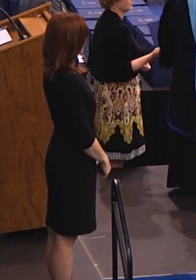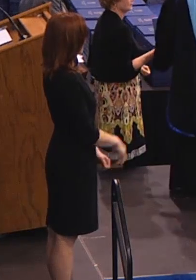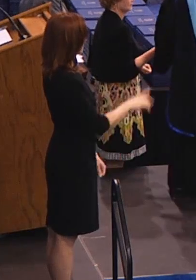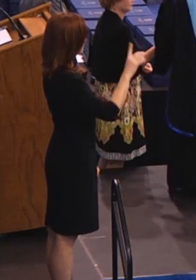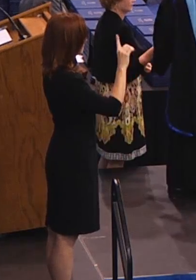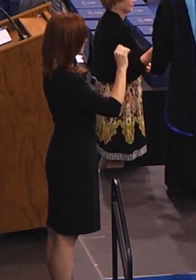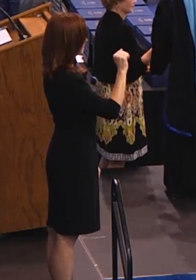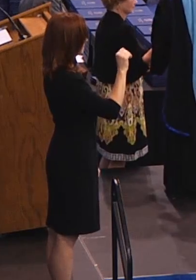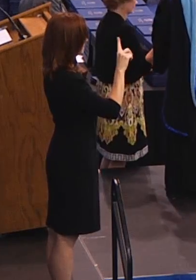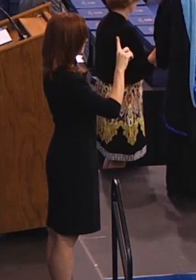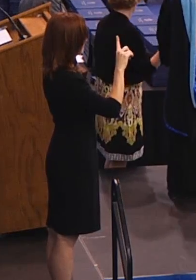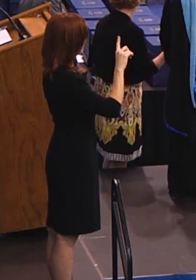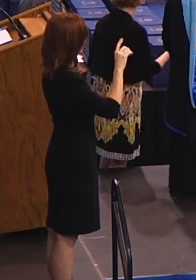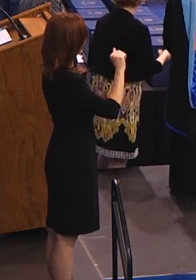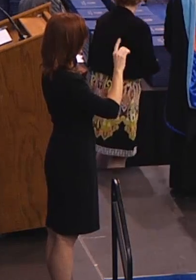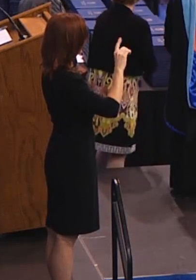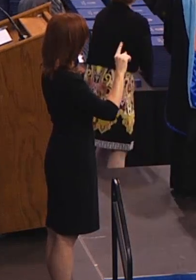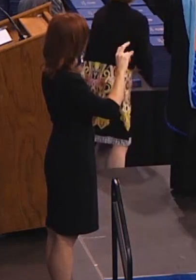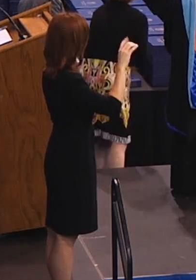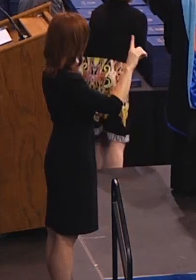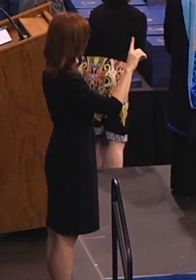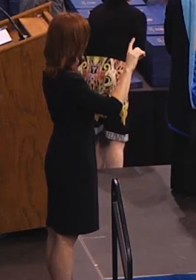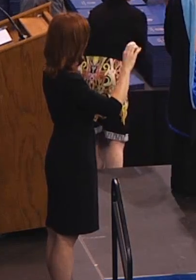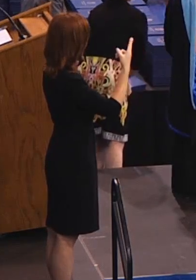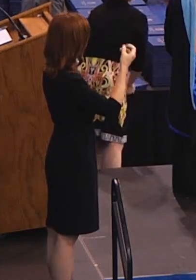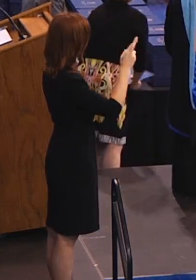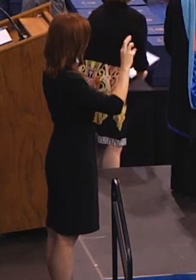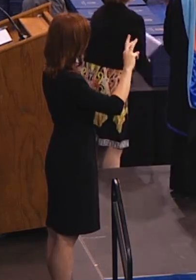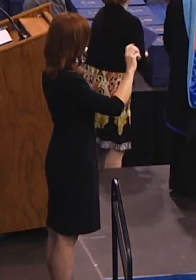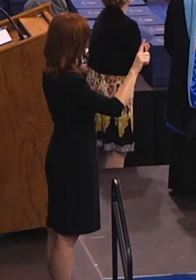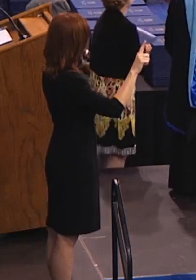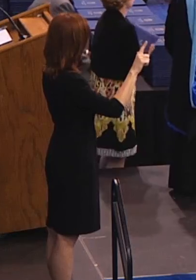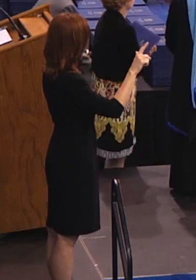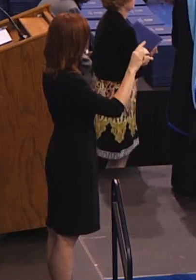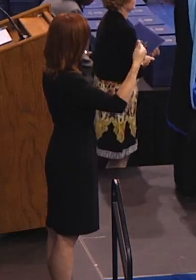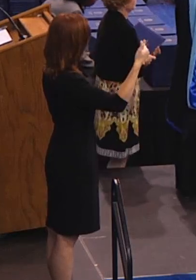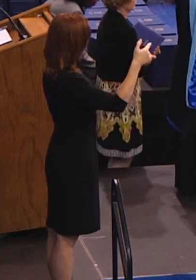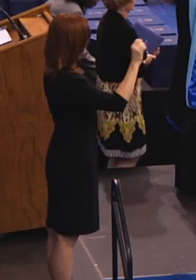David Christopher Harwell, General Studies, magna cum laude.